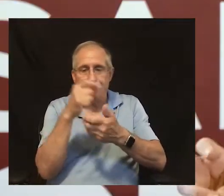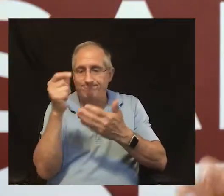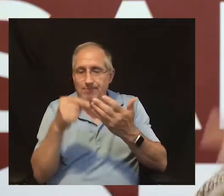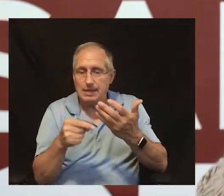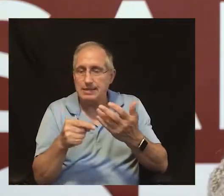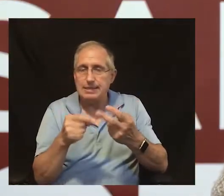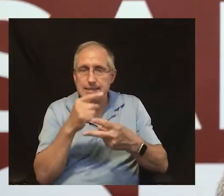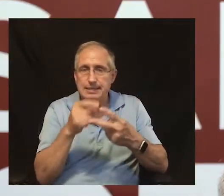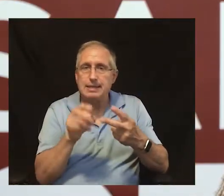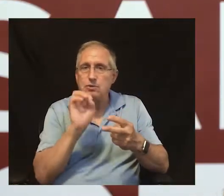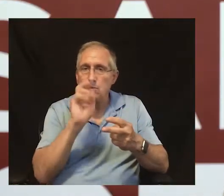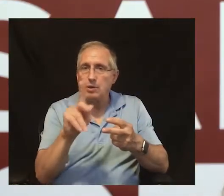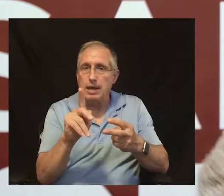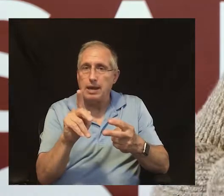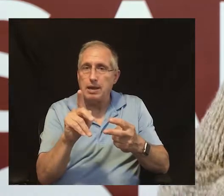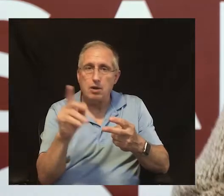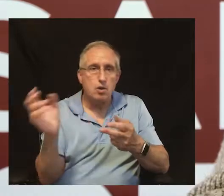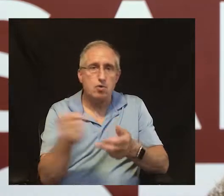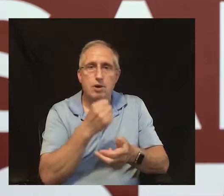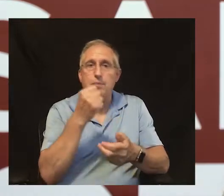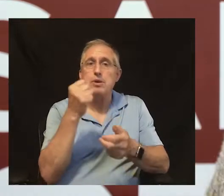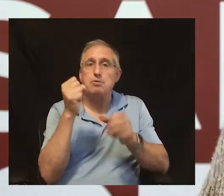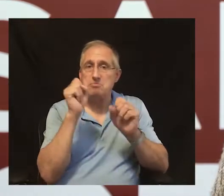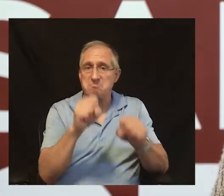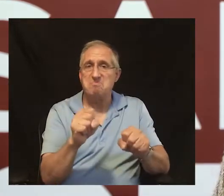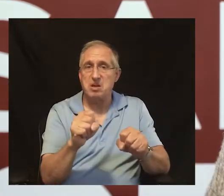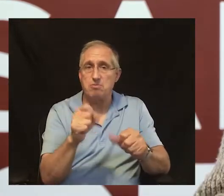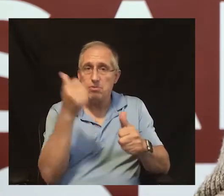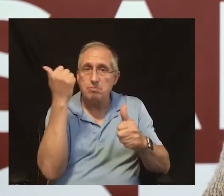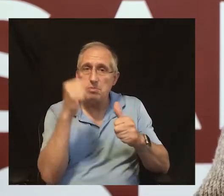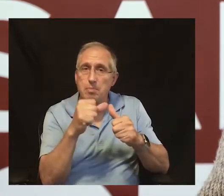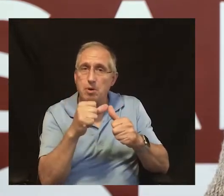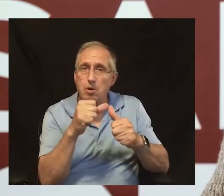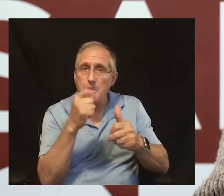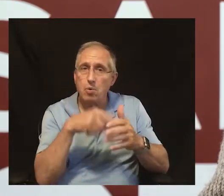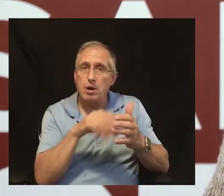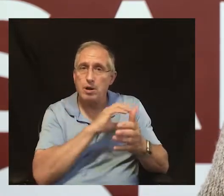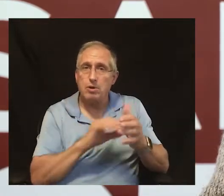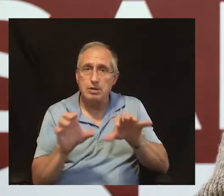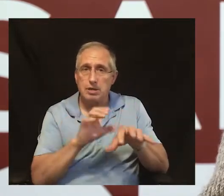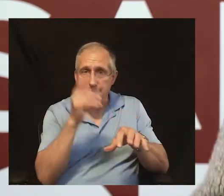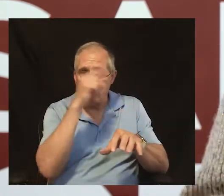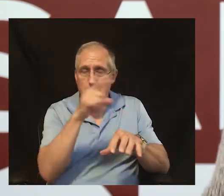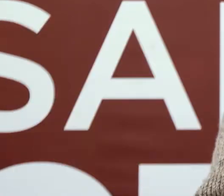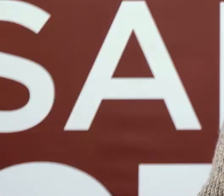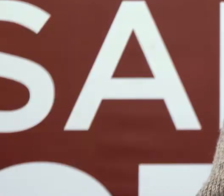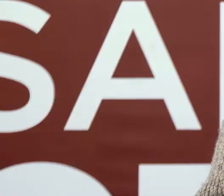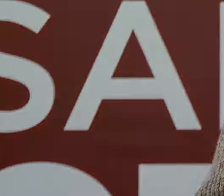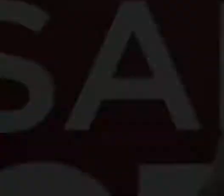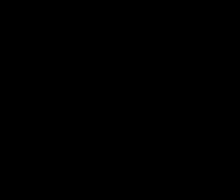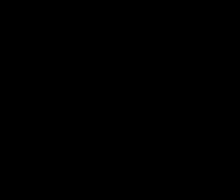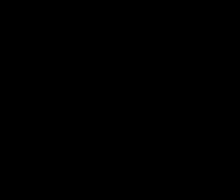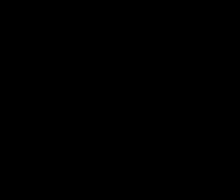exact elements, that's okay. Go ahead and grab what you can and remember what Christ did for